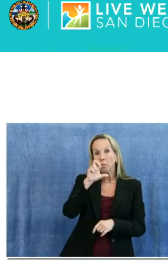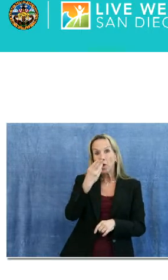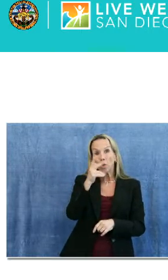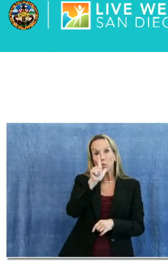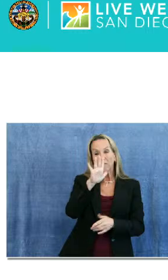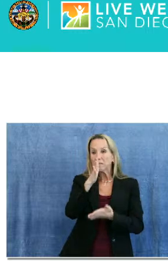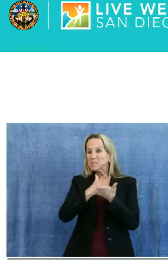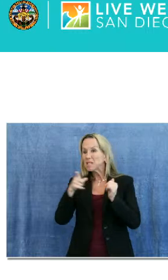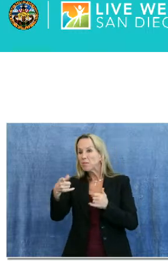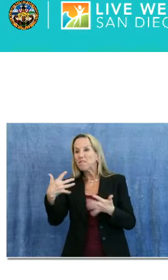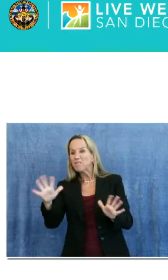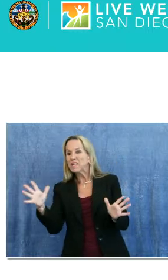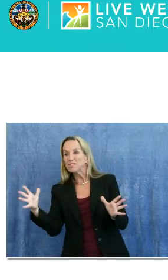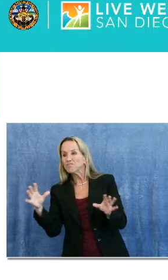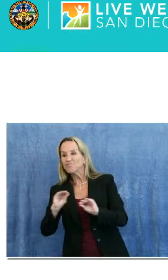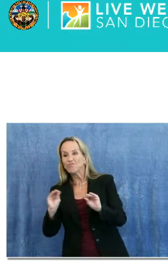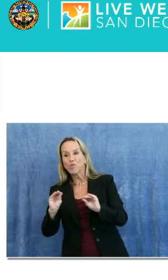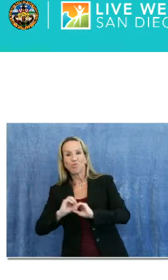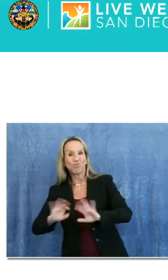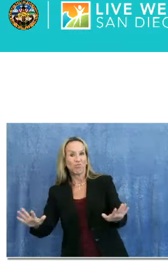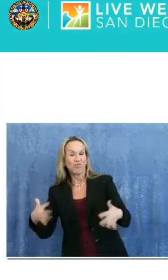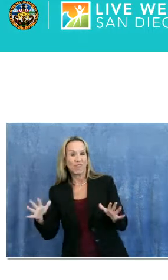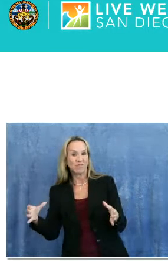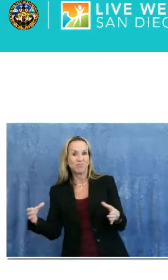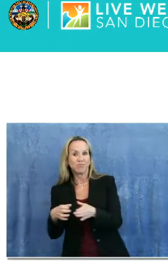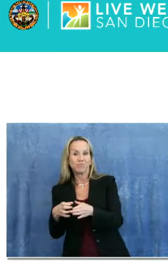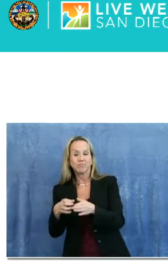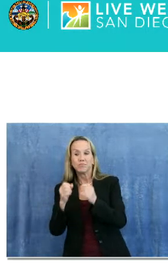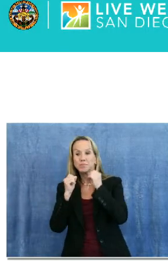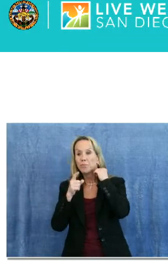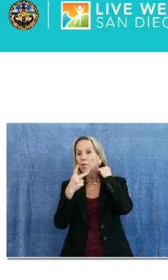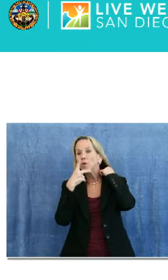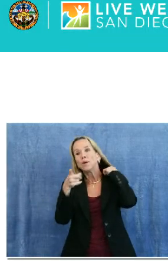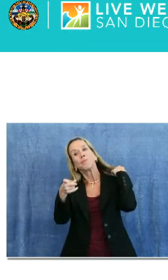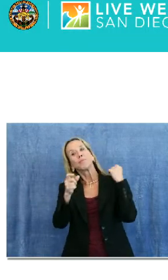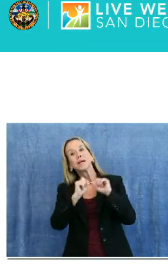by, next slide. I think we've,